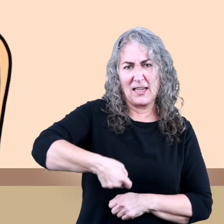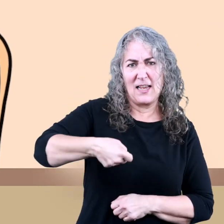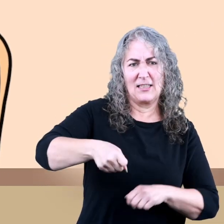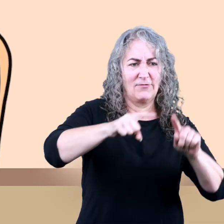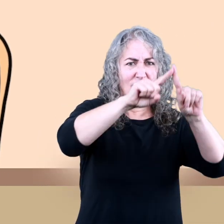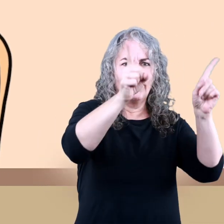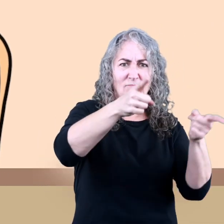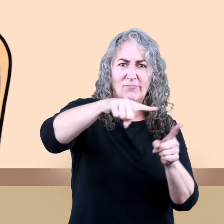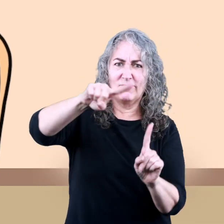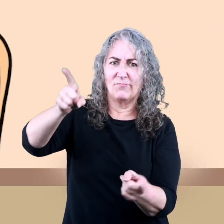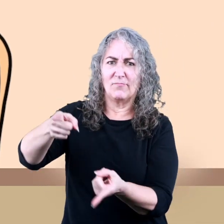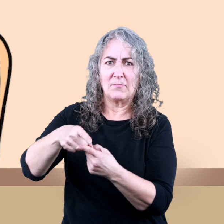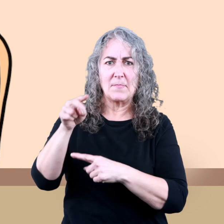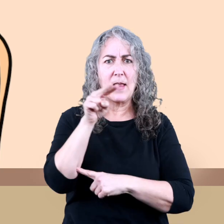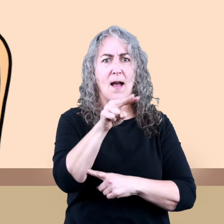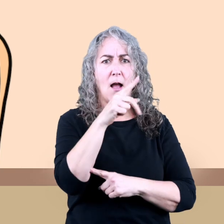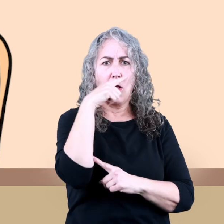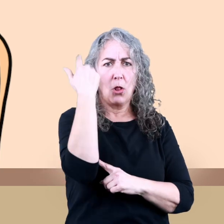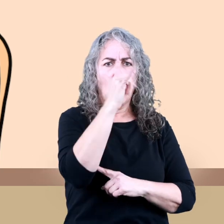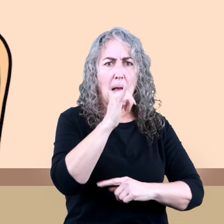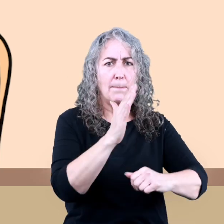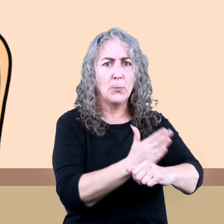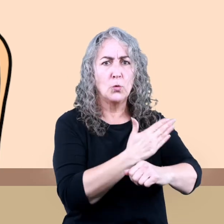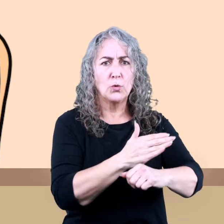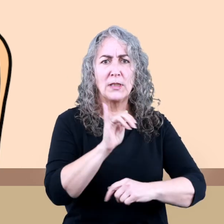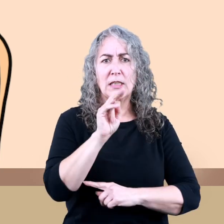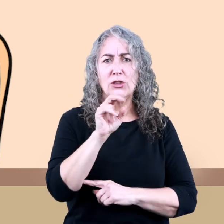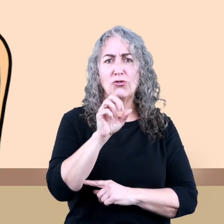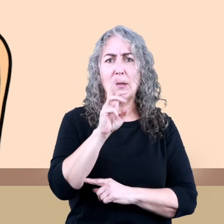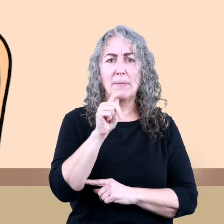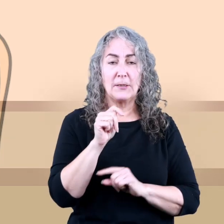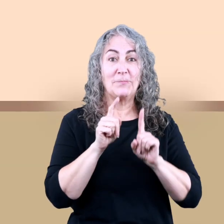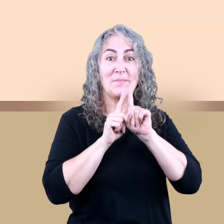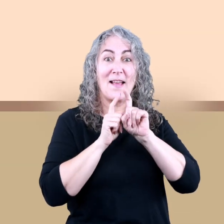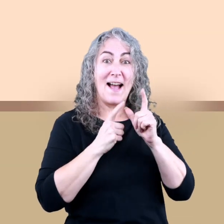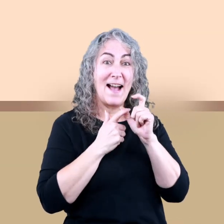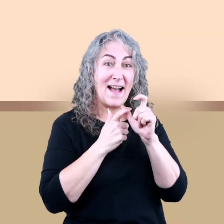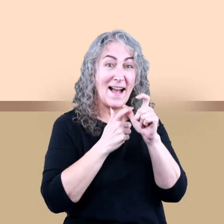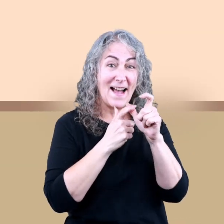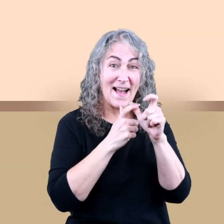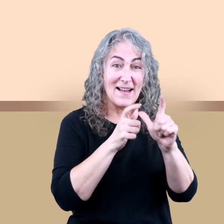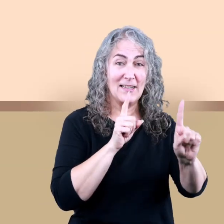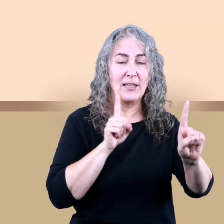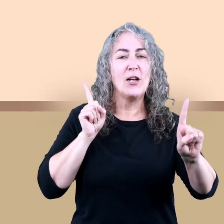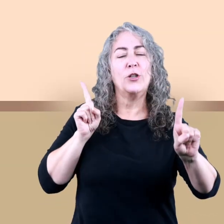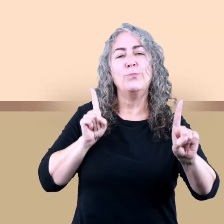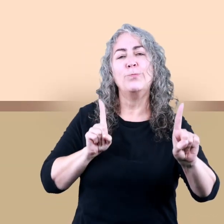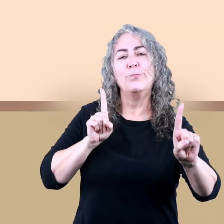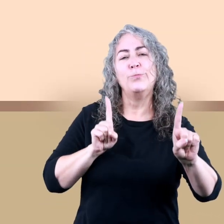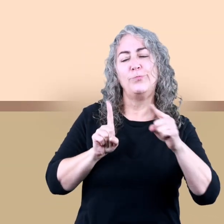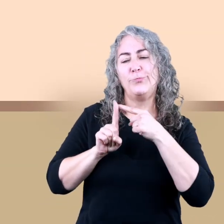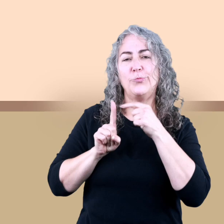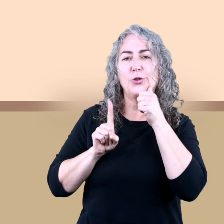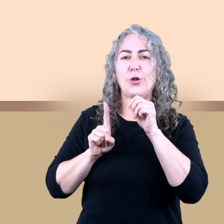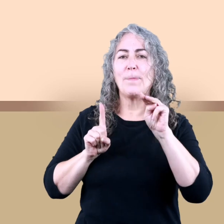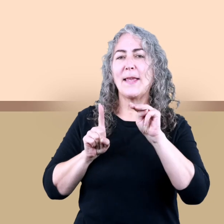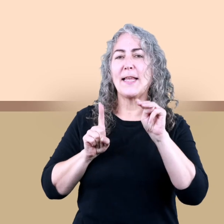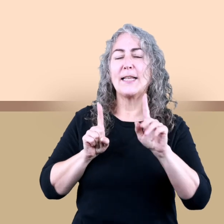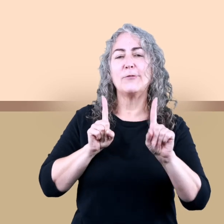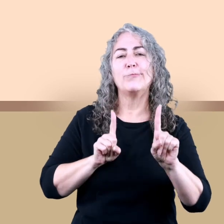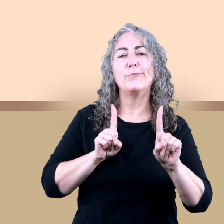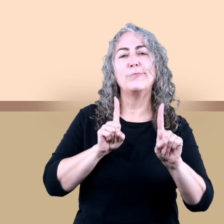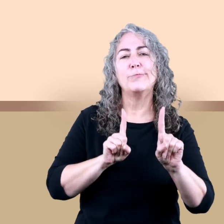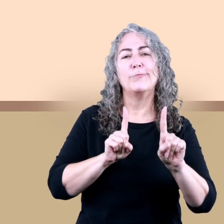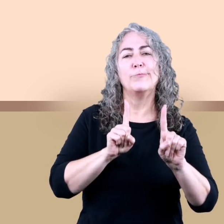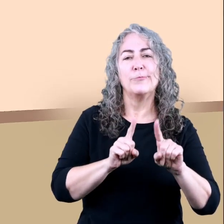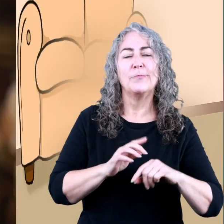black case that looked like it held a musical instrument. Bradley raced to it, while Mandy walked behind him